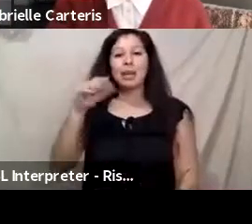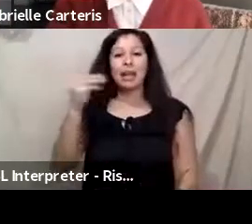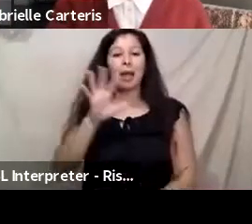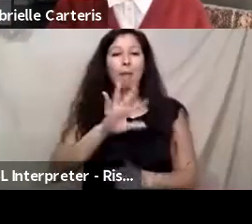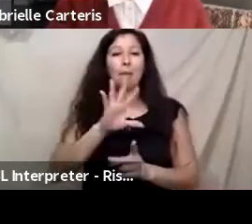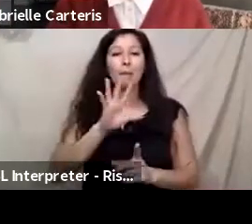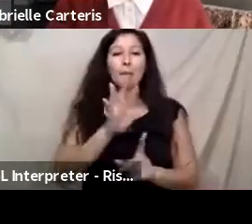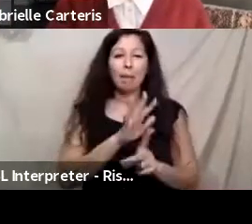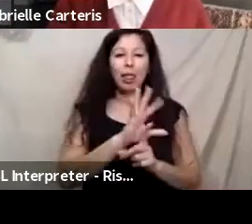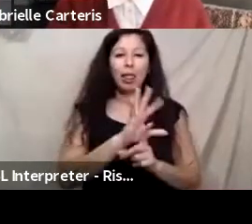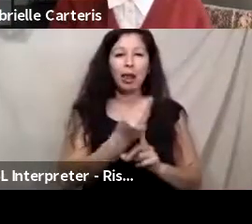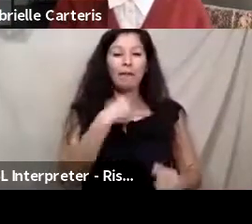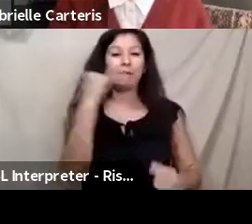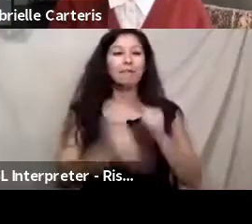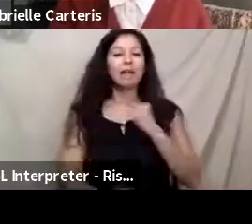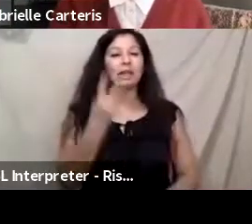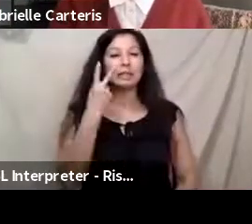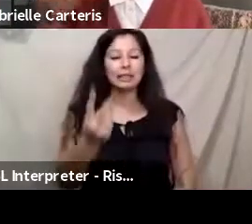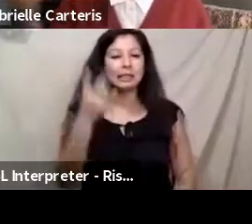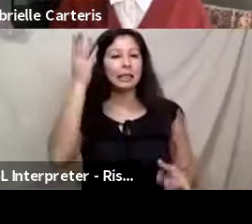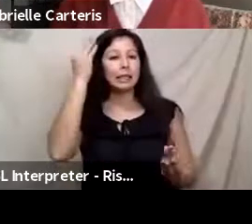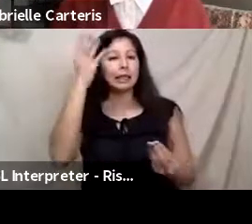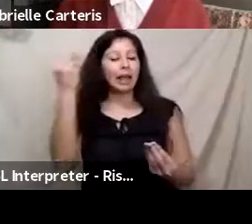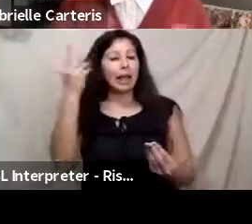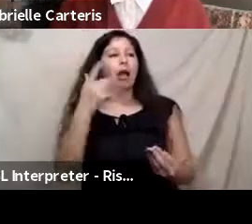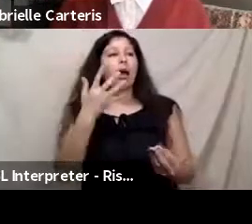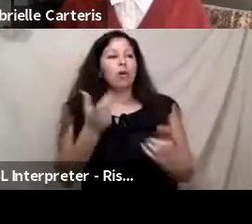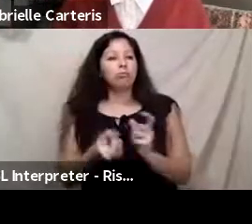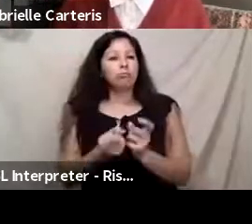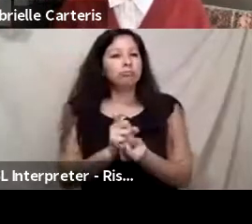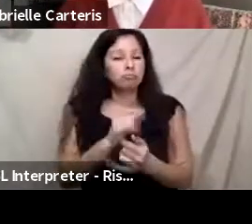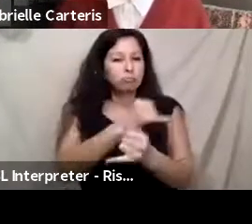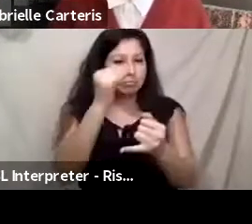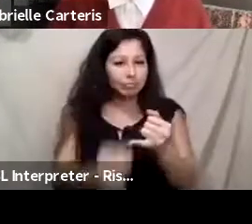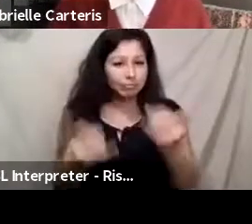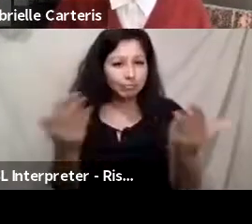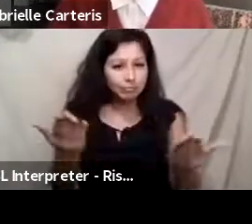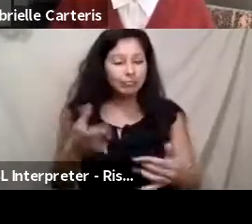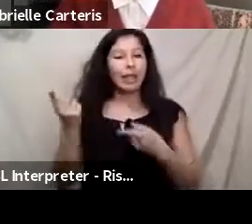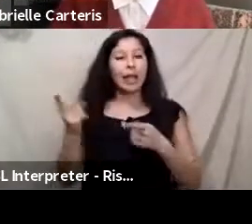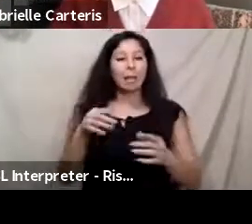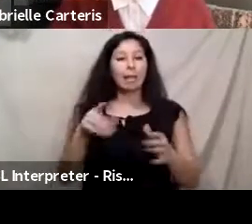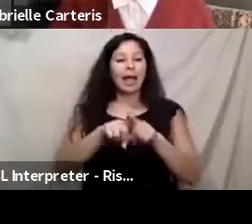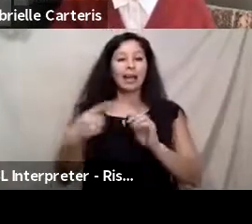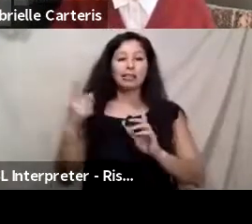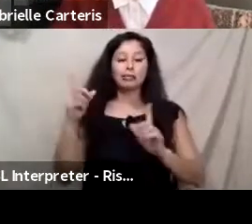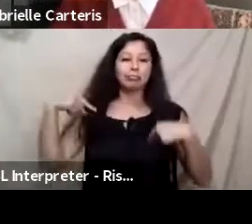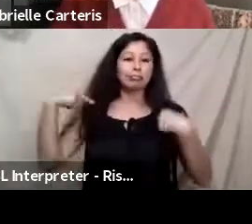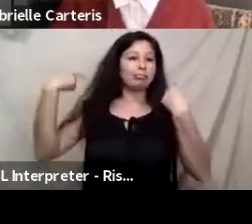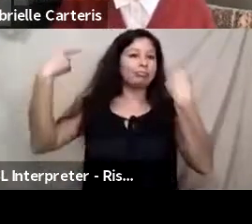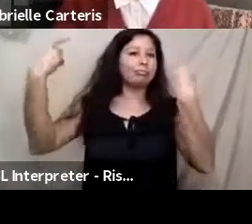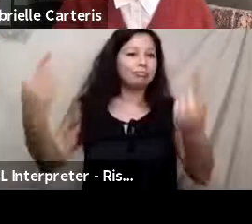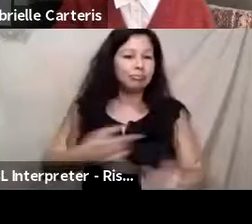culture. We're finally seeing some consideration and thoughtful change, finally, happening as a result of years